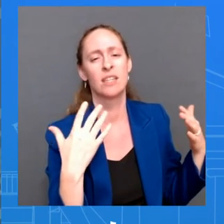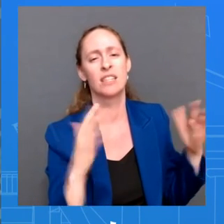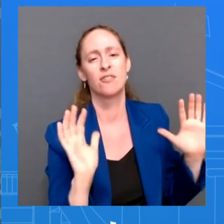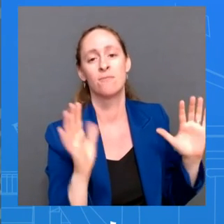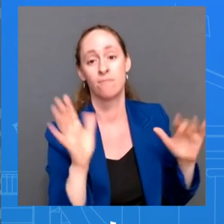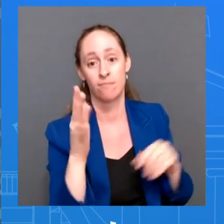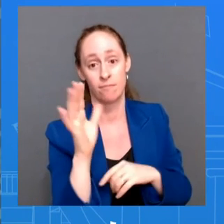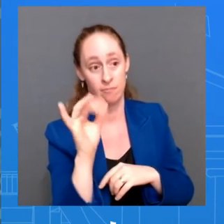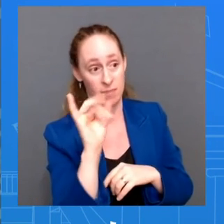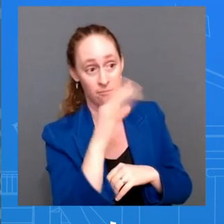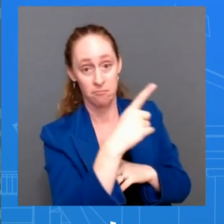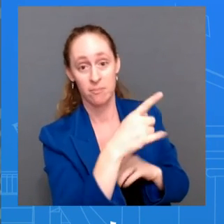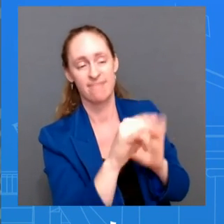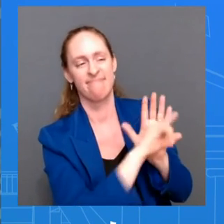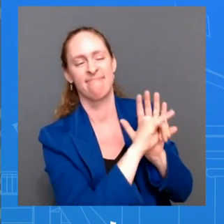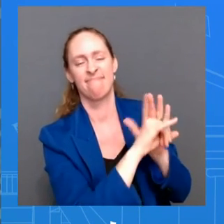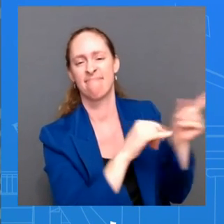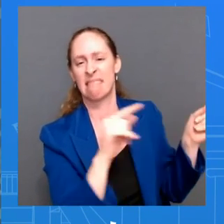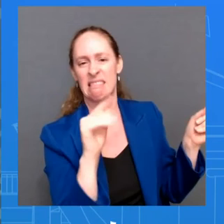unprecedented sanctions are having